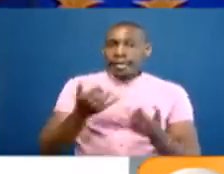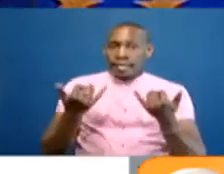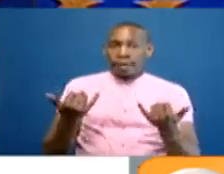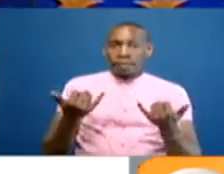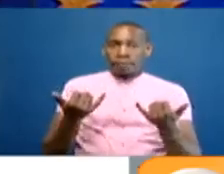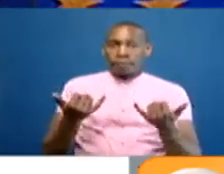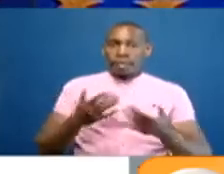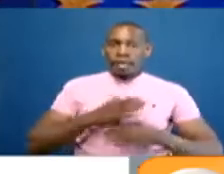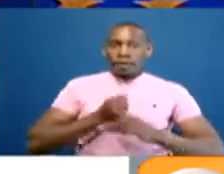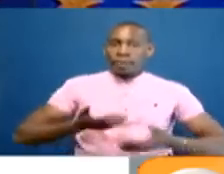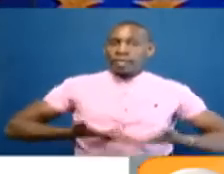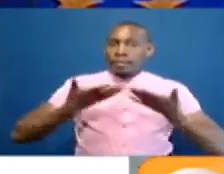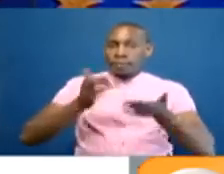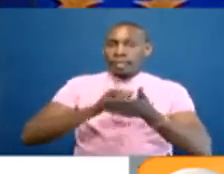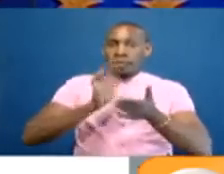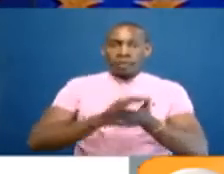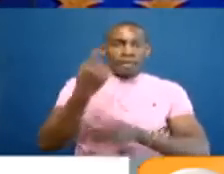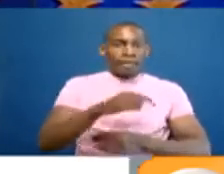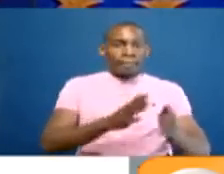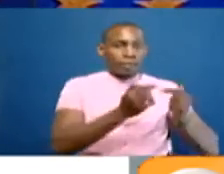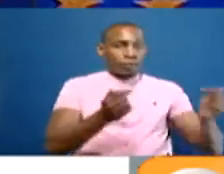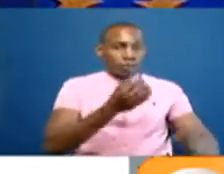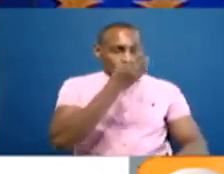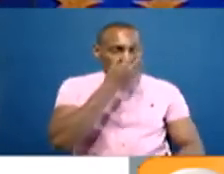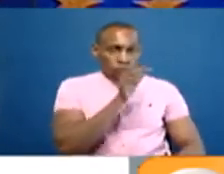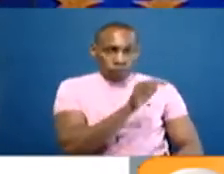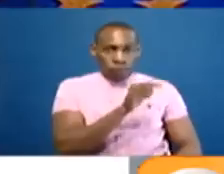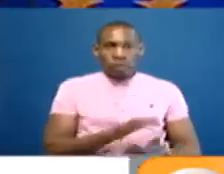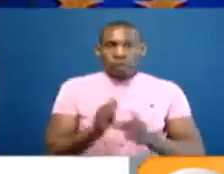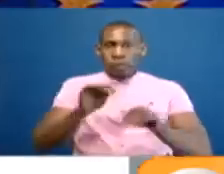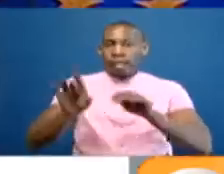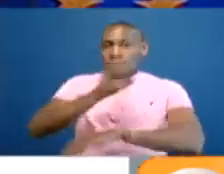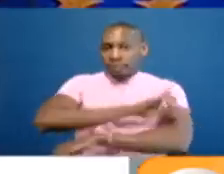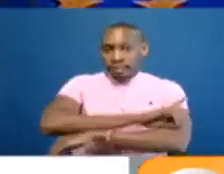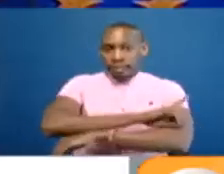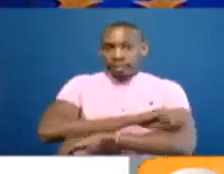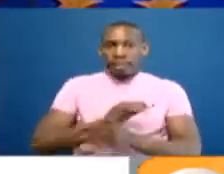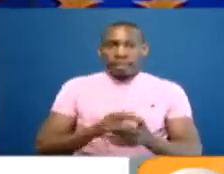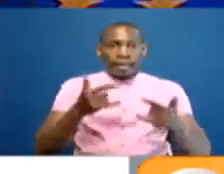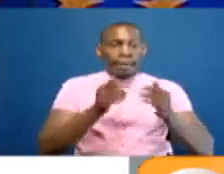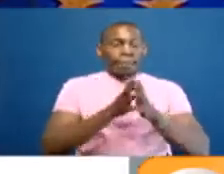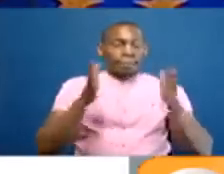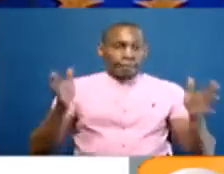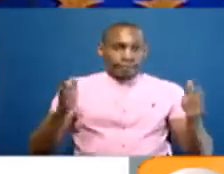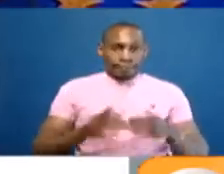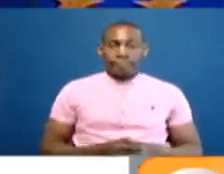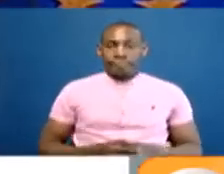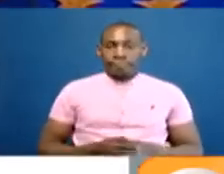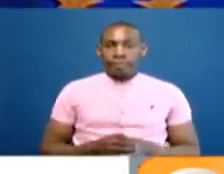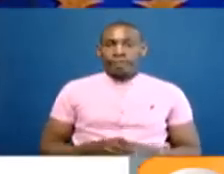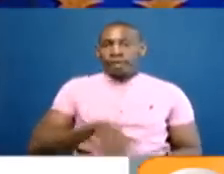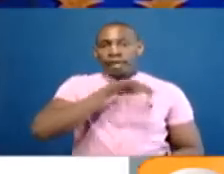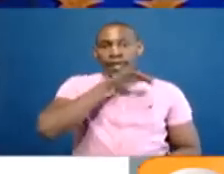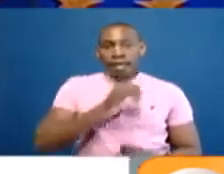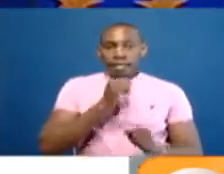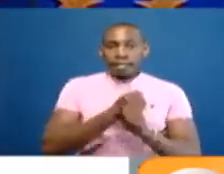has exuded confidence that he will trounce his opponent William Ruto on election day by a wide margin.